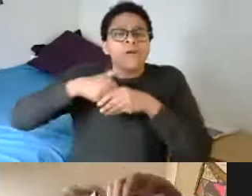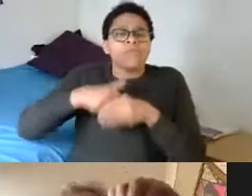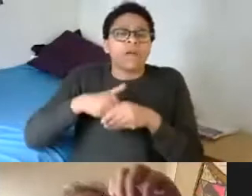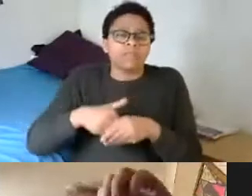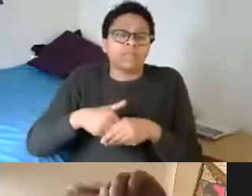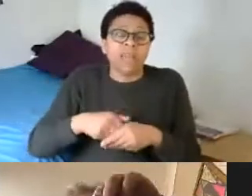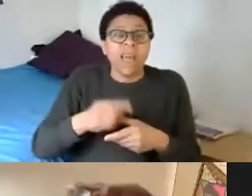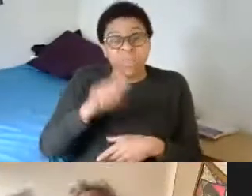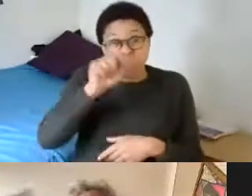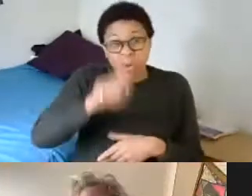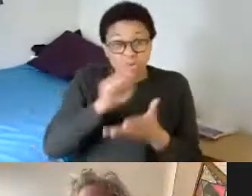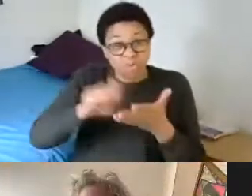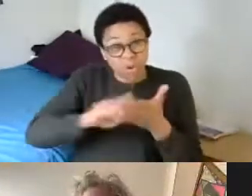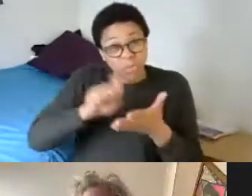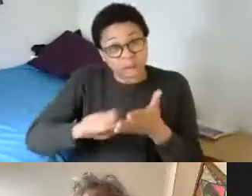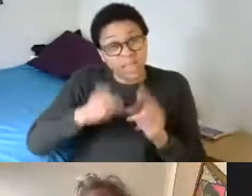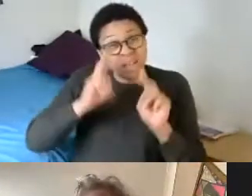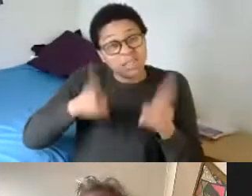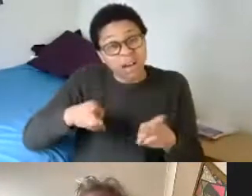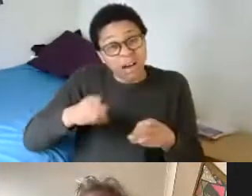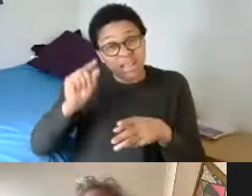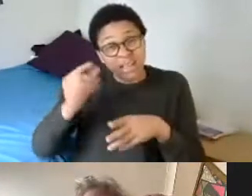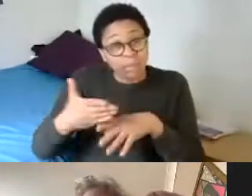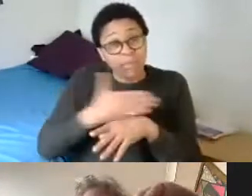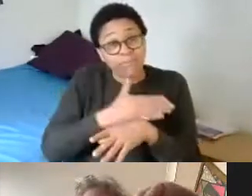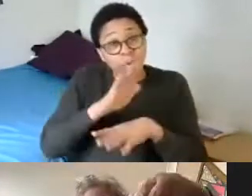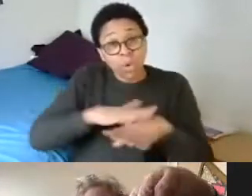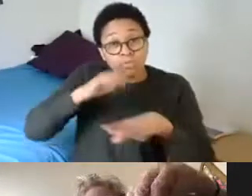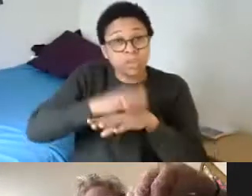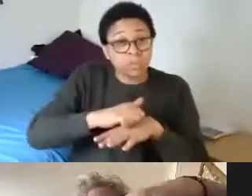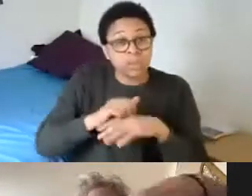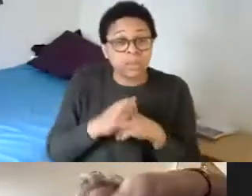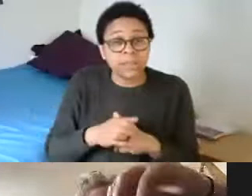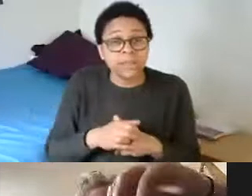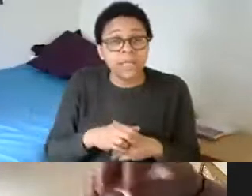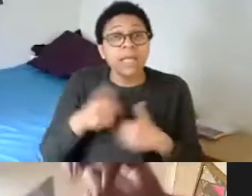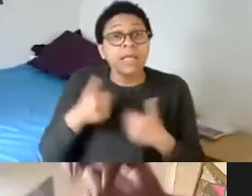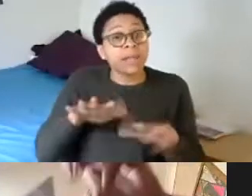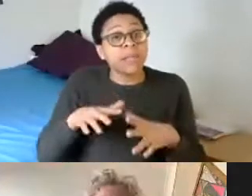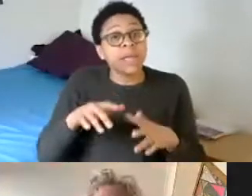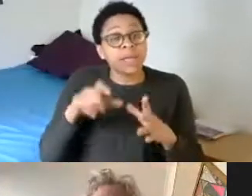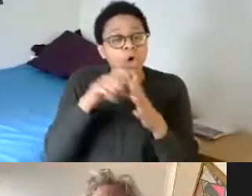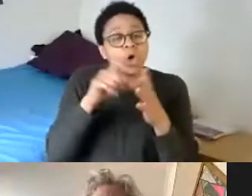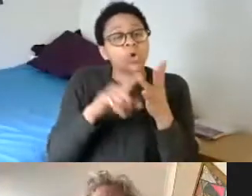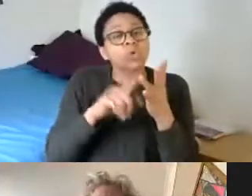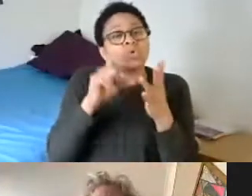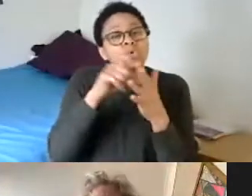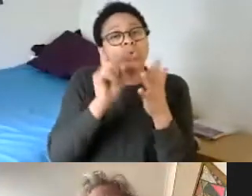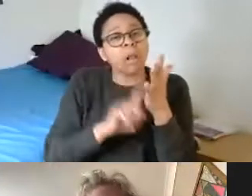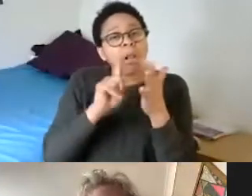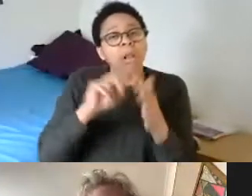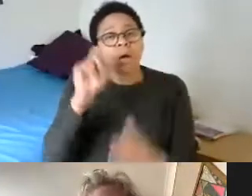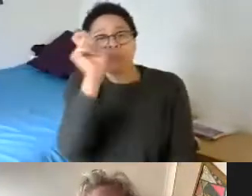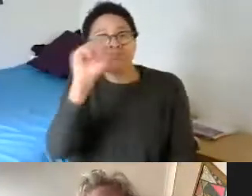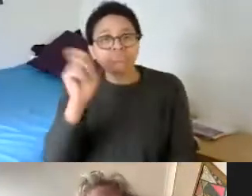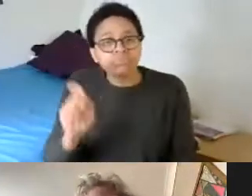just before Christmas. And then I've done all this doodly doodle sort of stuff. And then a pen and ink of